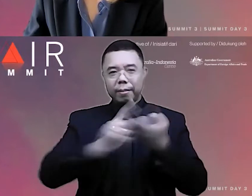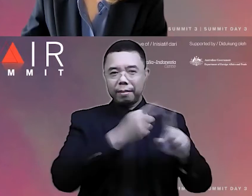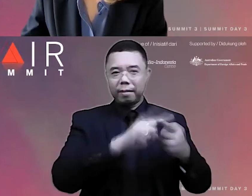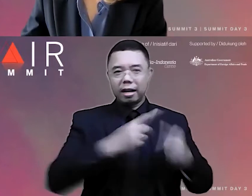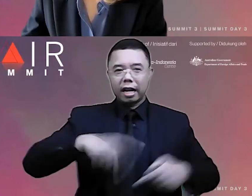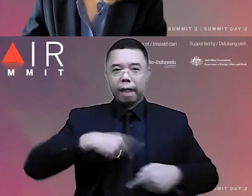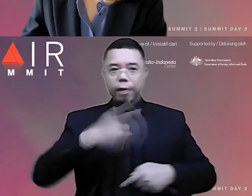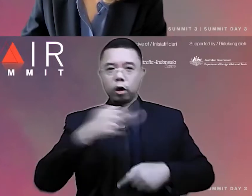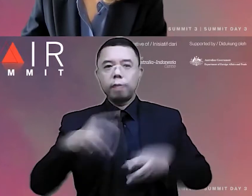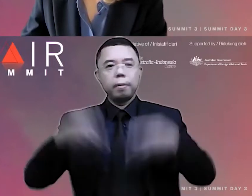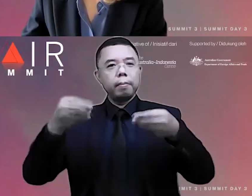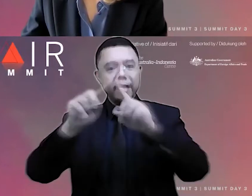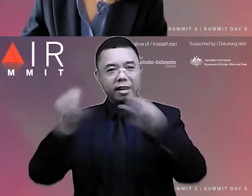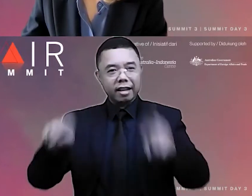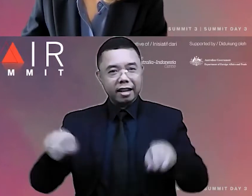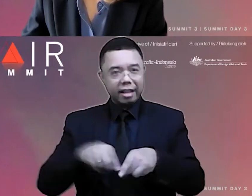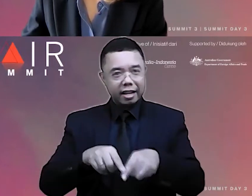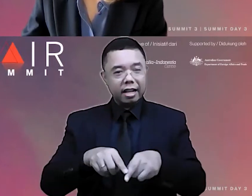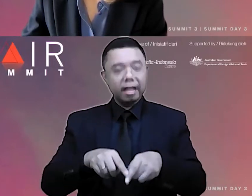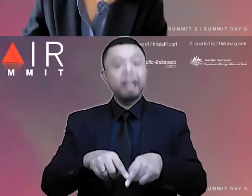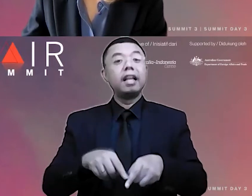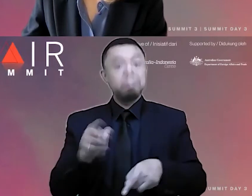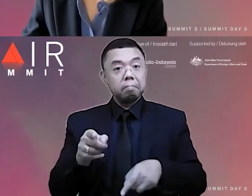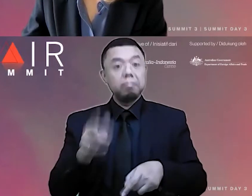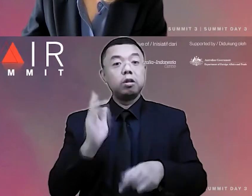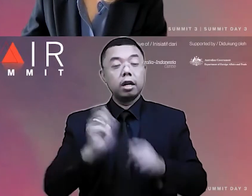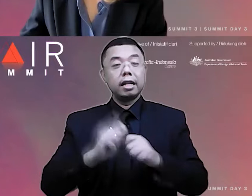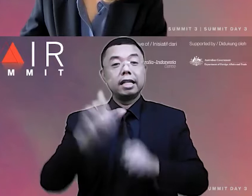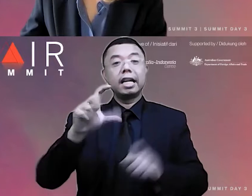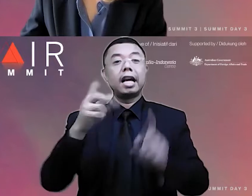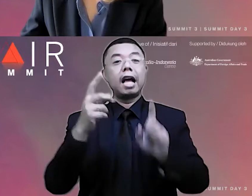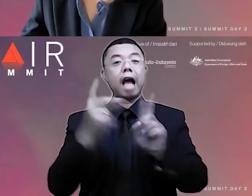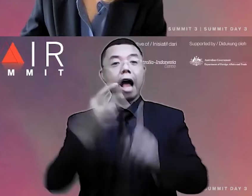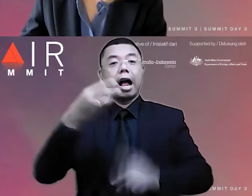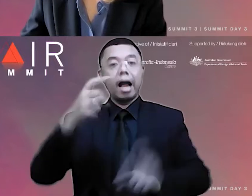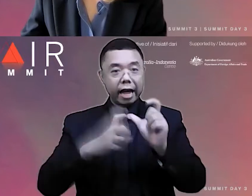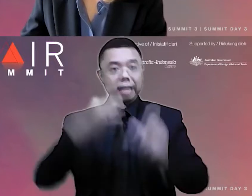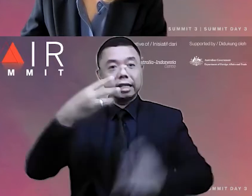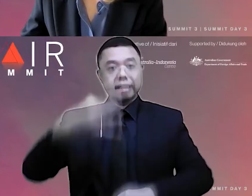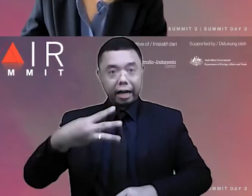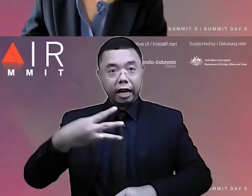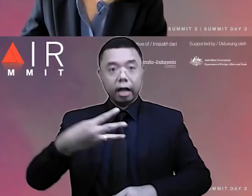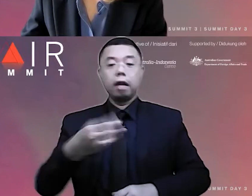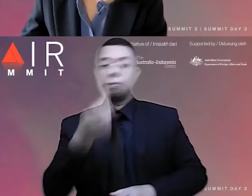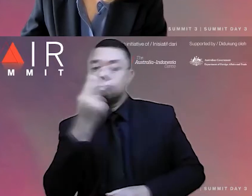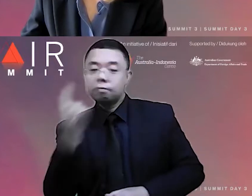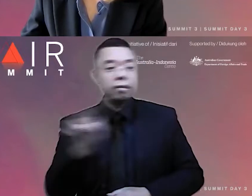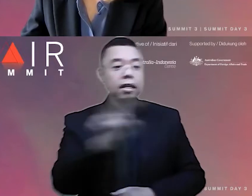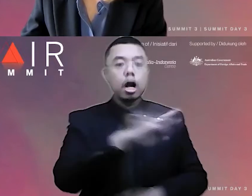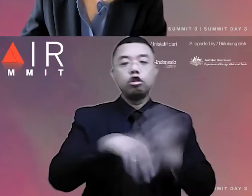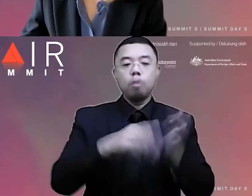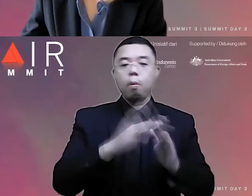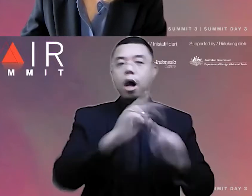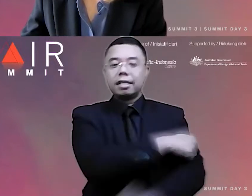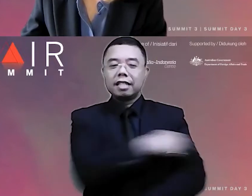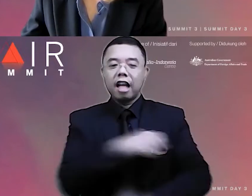call it CHSE, which ensure that all the employees at the hotels or restaurant are vaccinated, and this